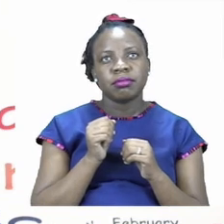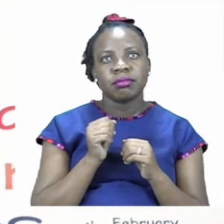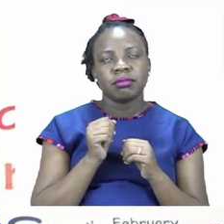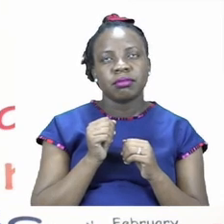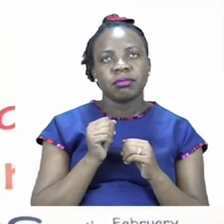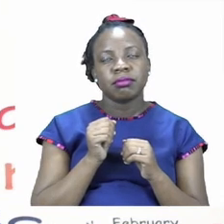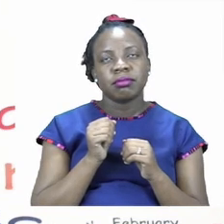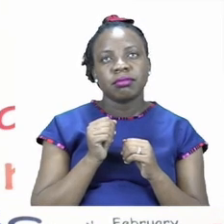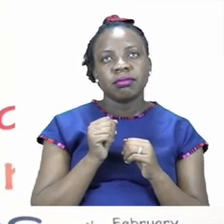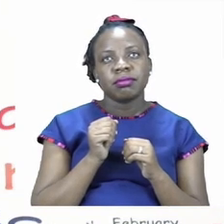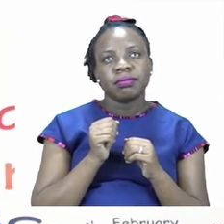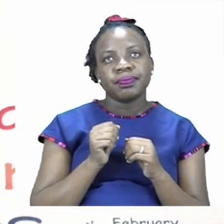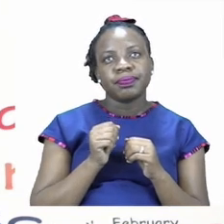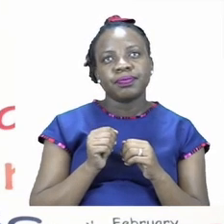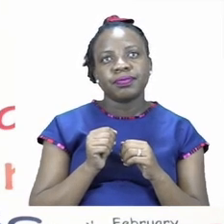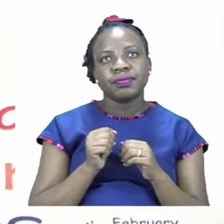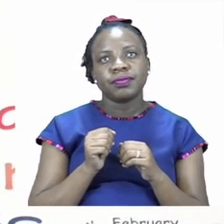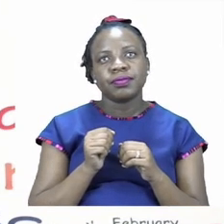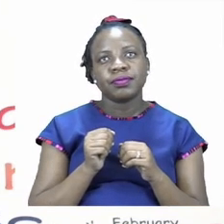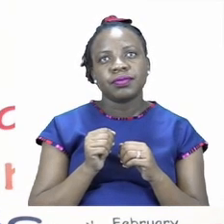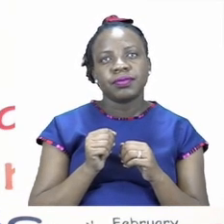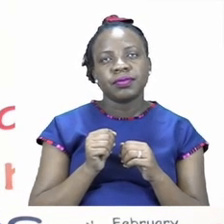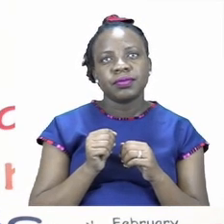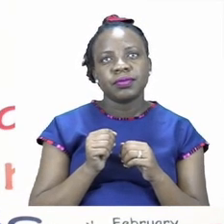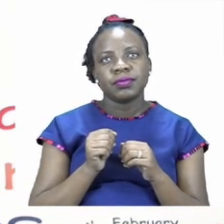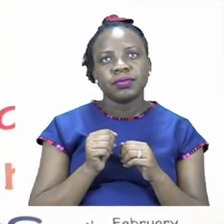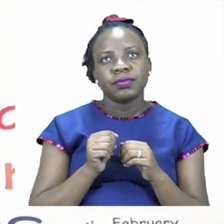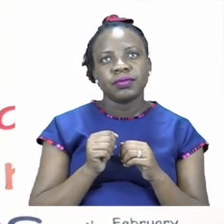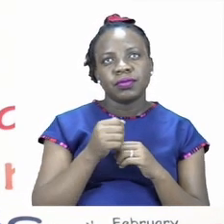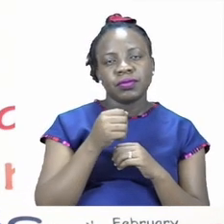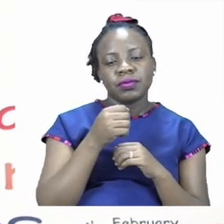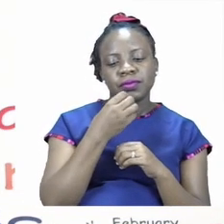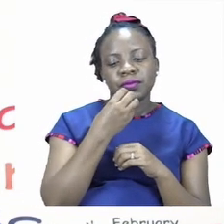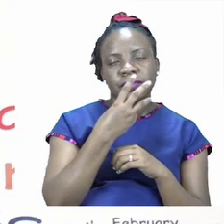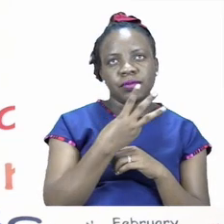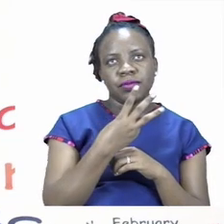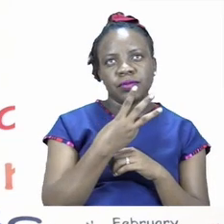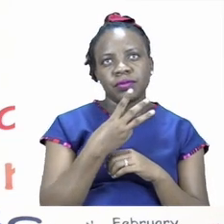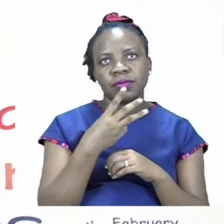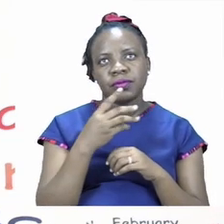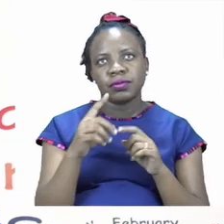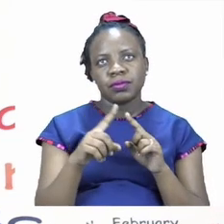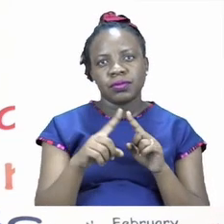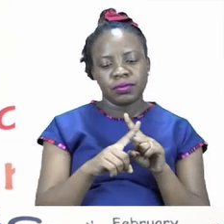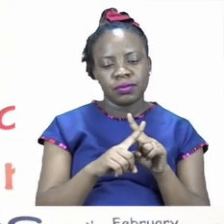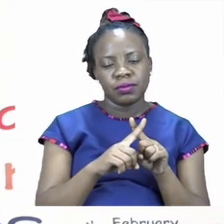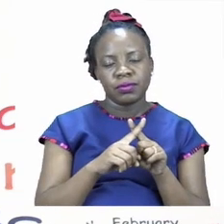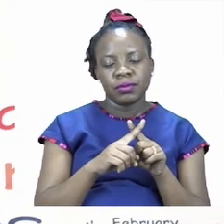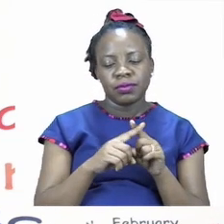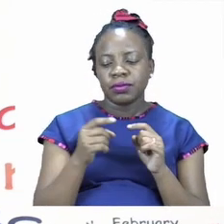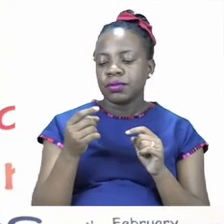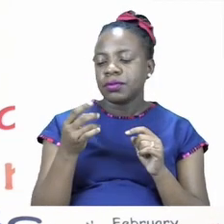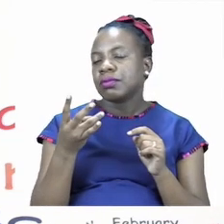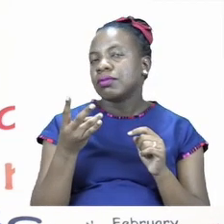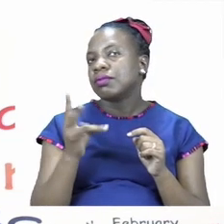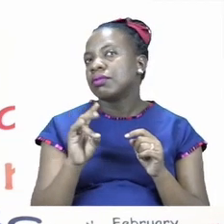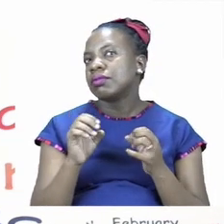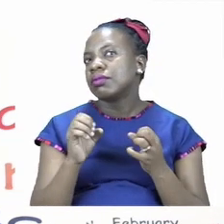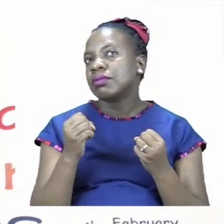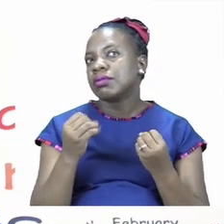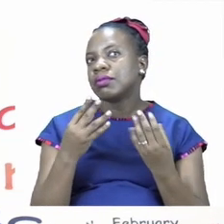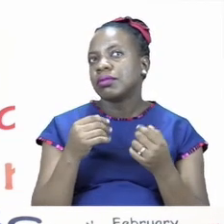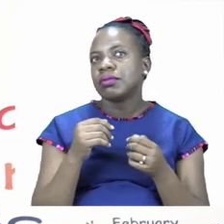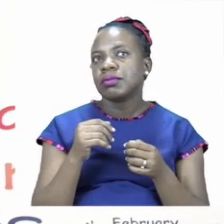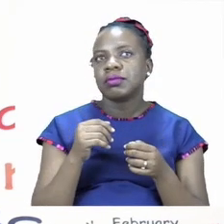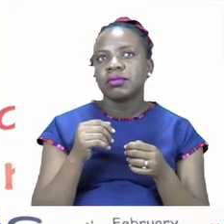answer for the tens. Then we say 3 times 7.